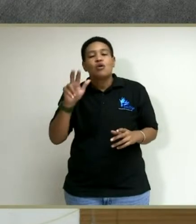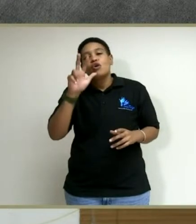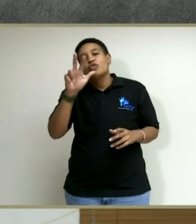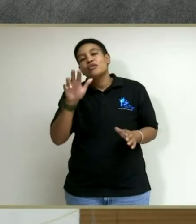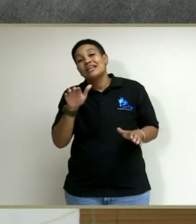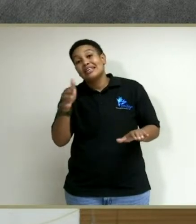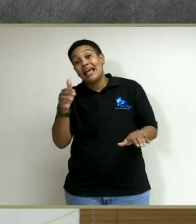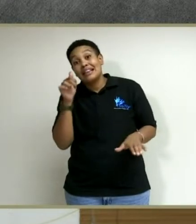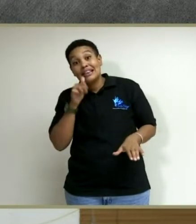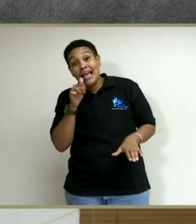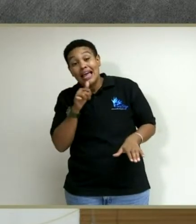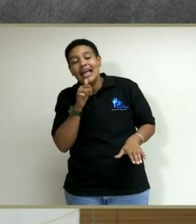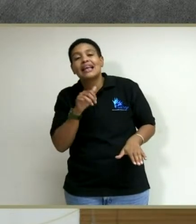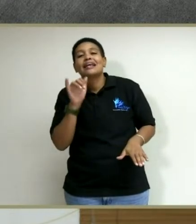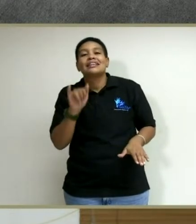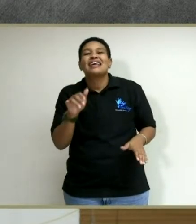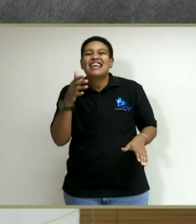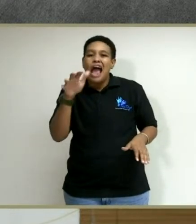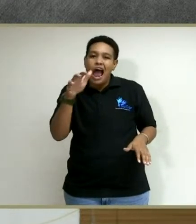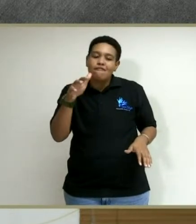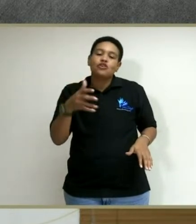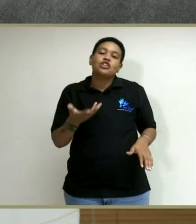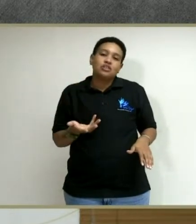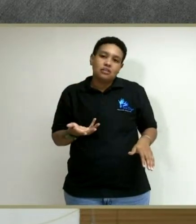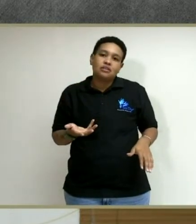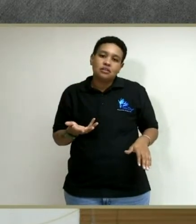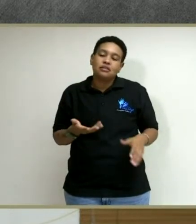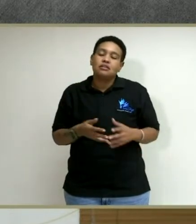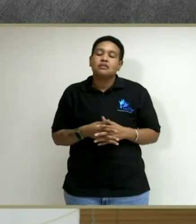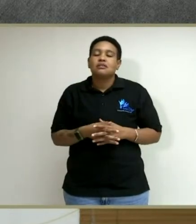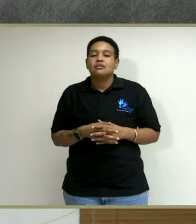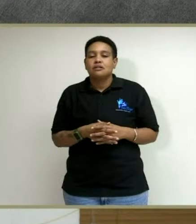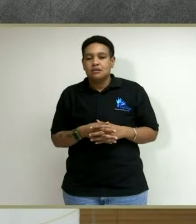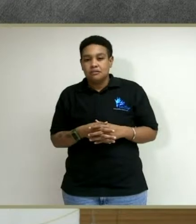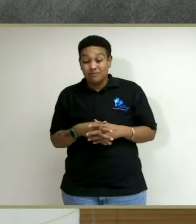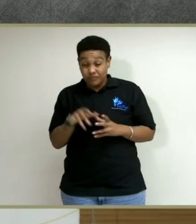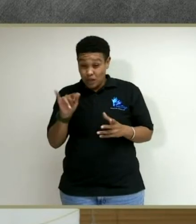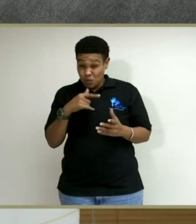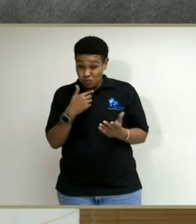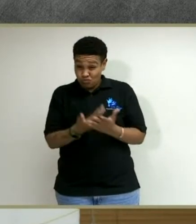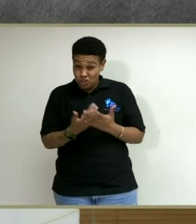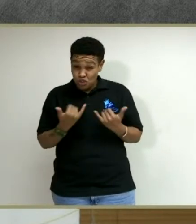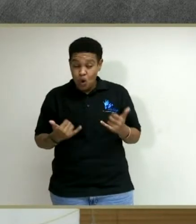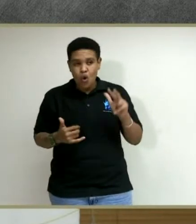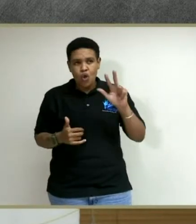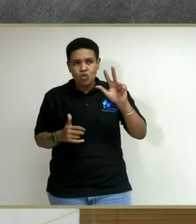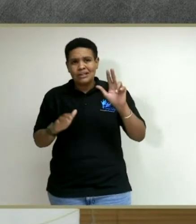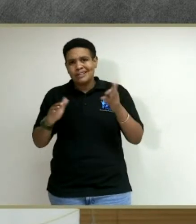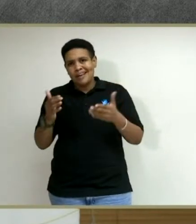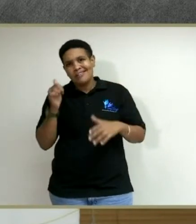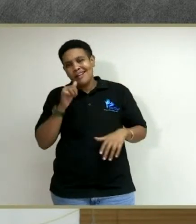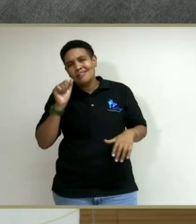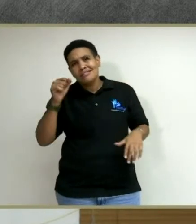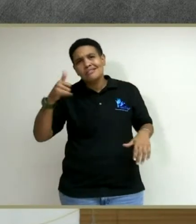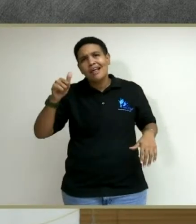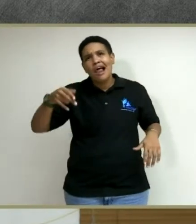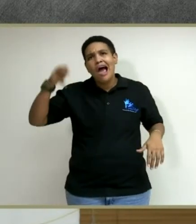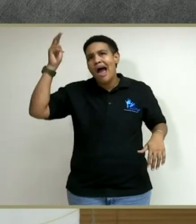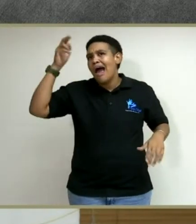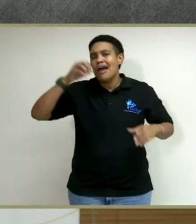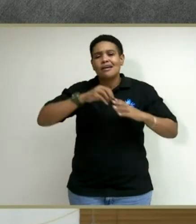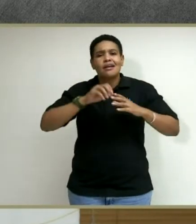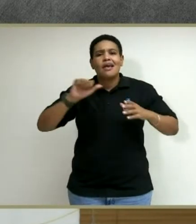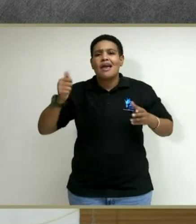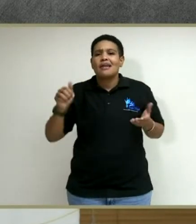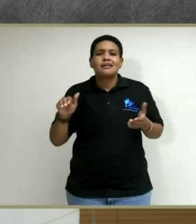deaths per day. That's an average. So that's where we are now. Still high in any